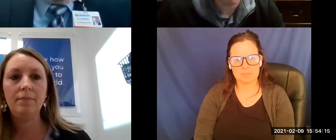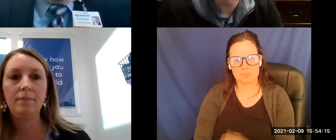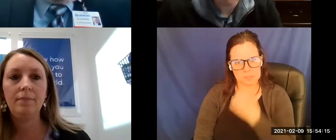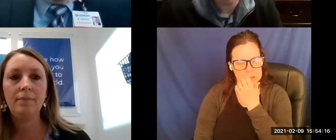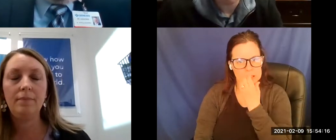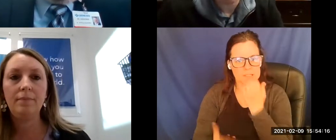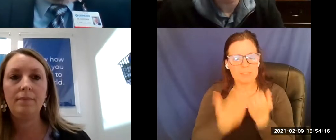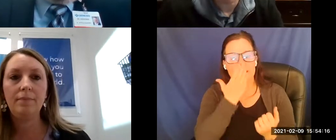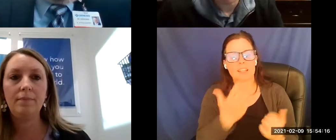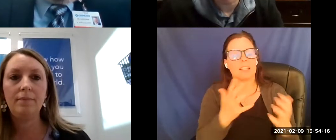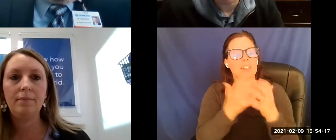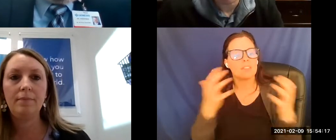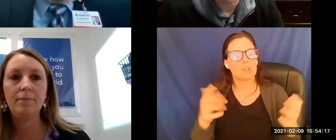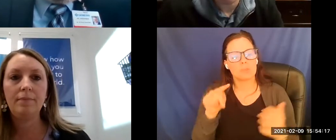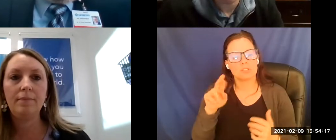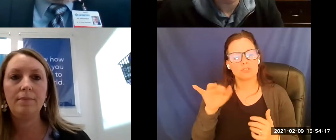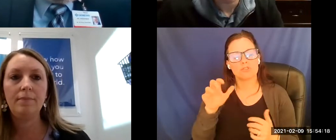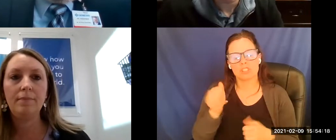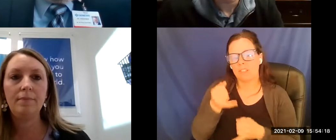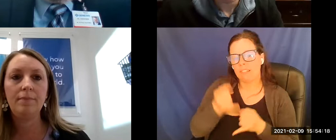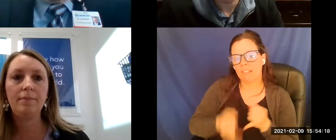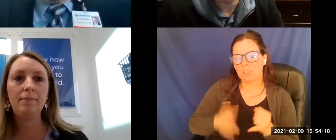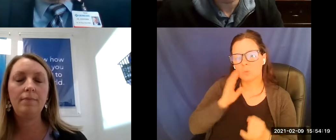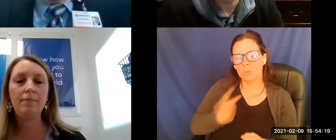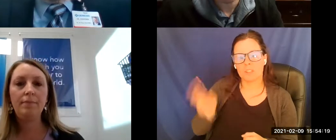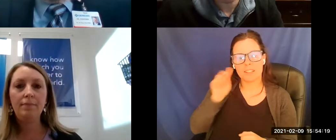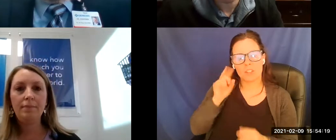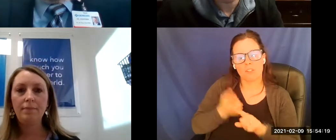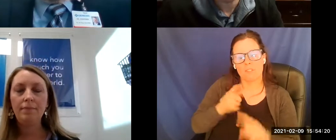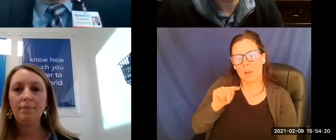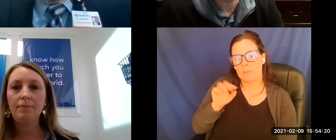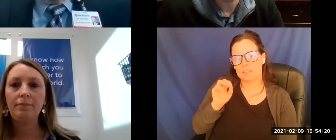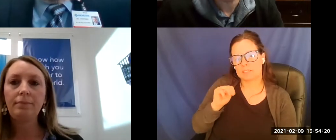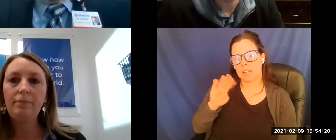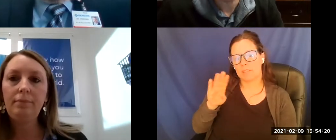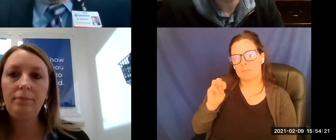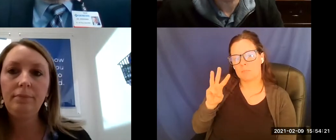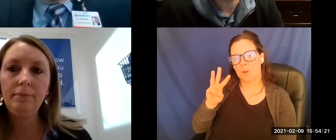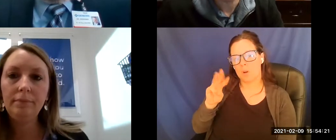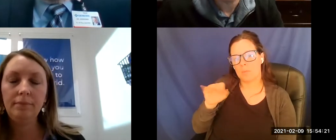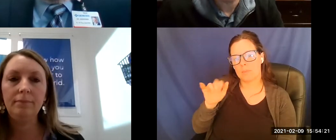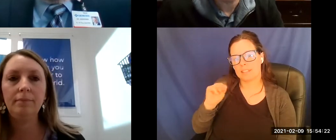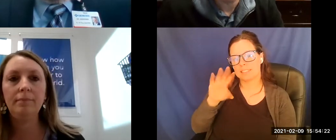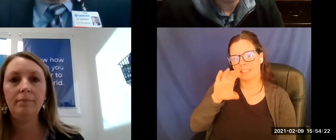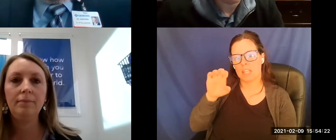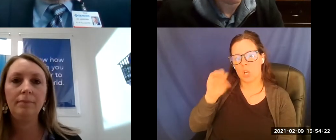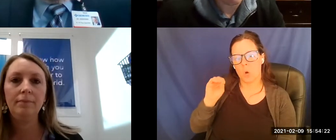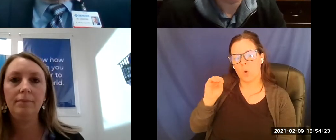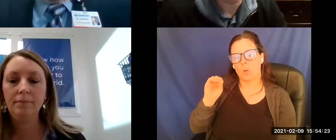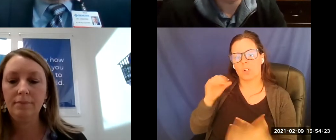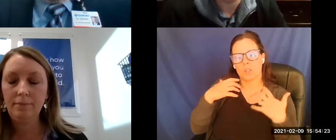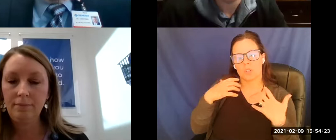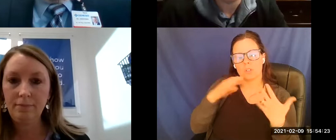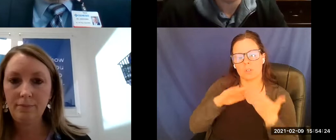Thank you very much, Tricia. And lastly, we will hear from Tom Bowman, CEO with Community Healthcare. Thanks, Tom.